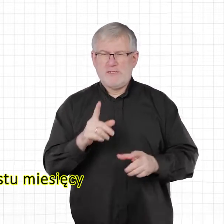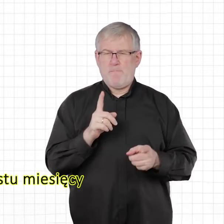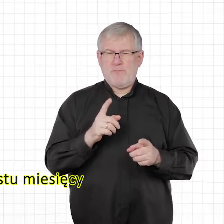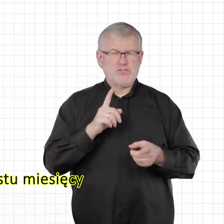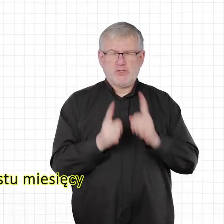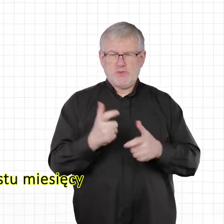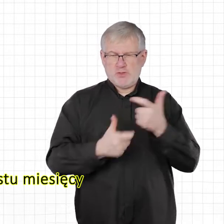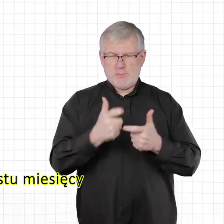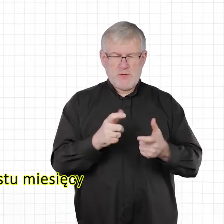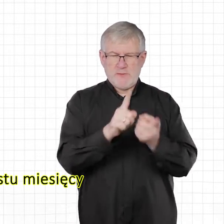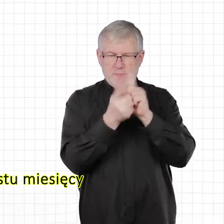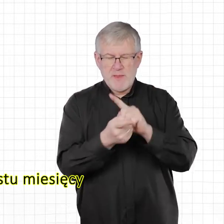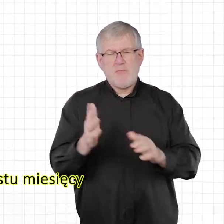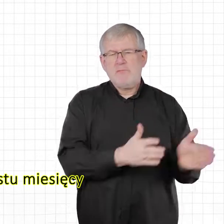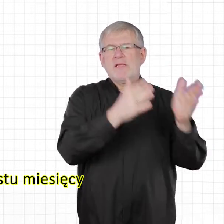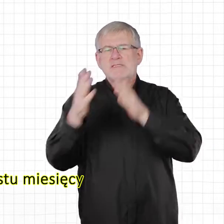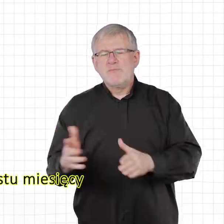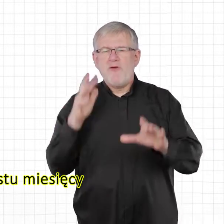the same time.